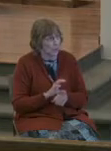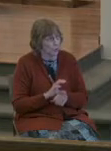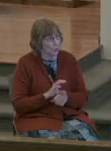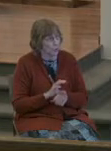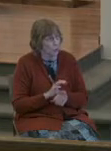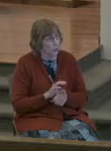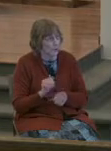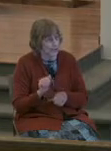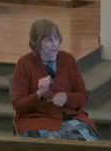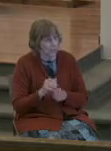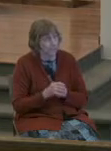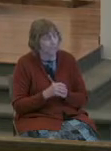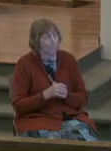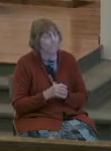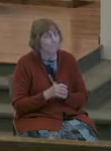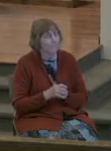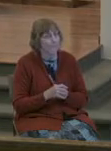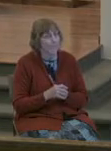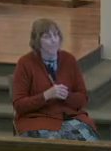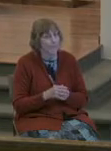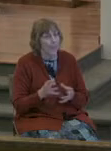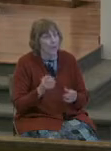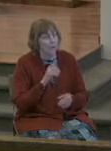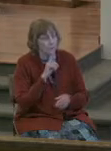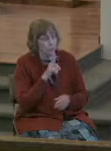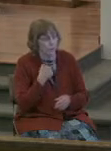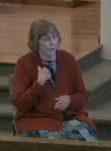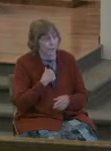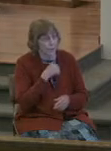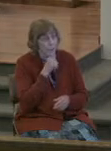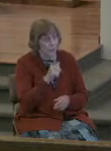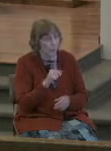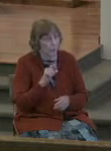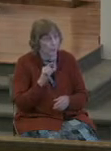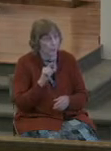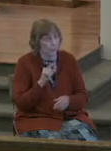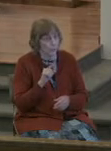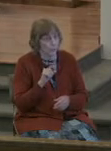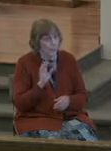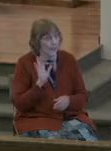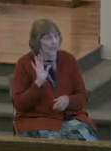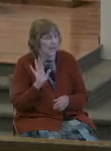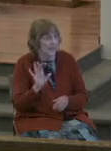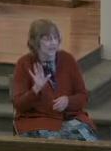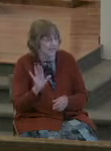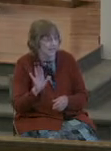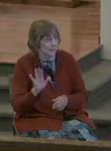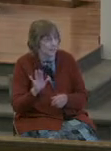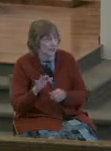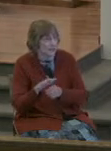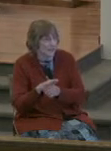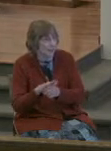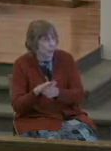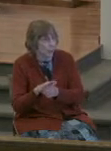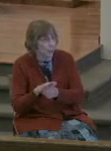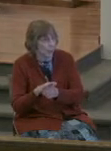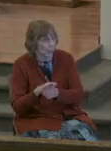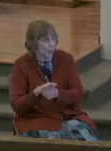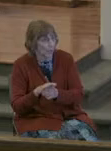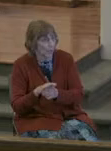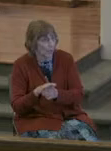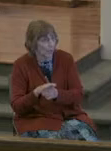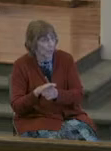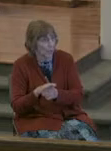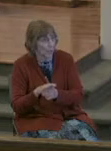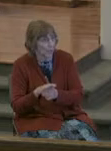around Asheville, and he wanted to make sure that we weren't going to, so to speak, invade their territory. You know, they may have a target neighborhood or